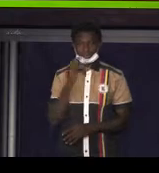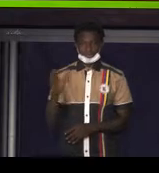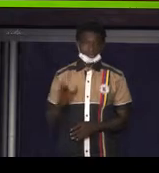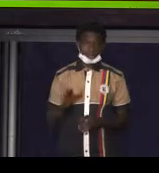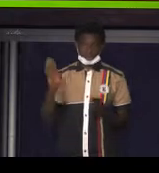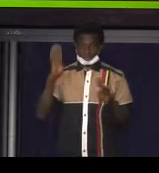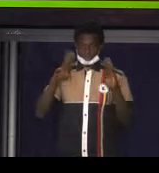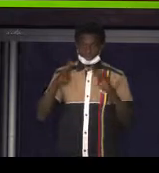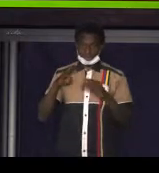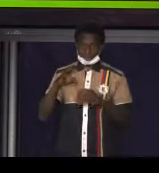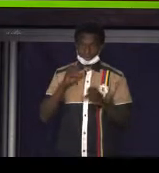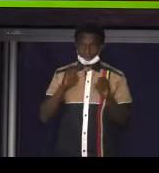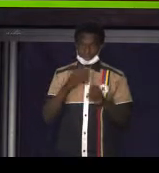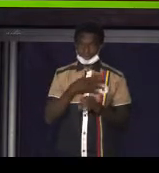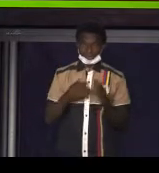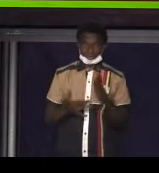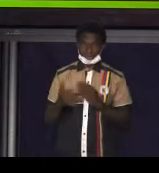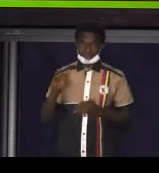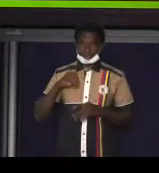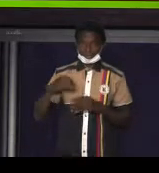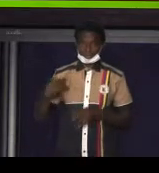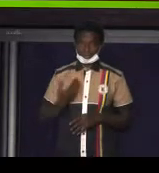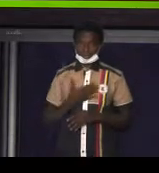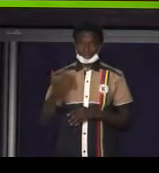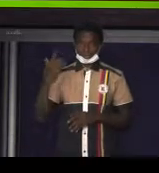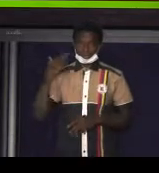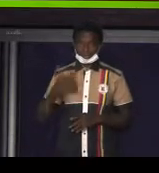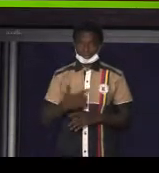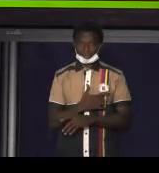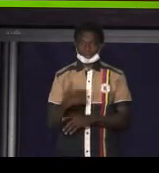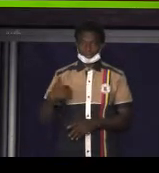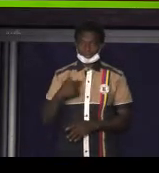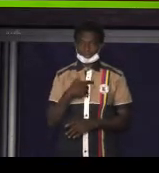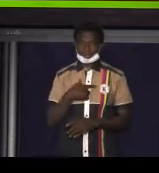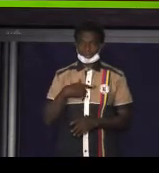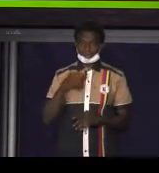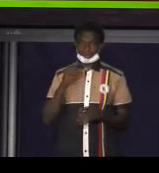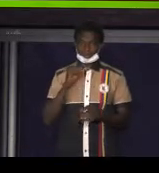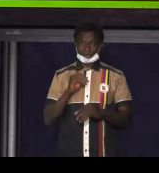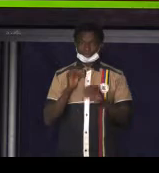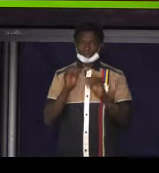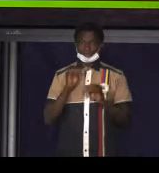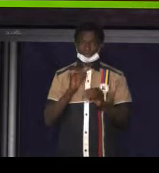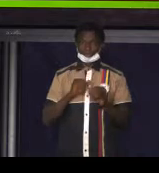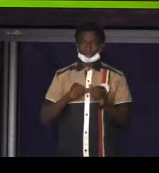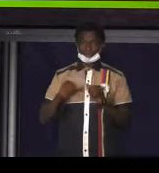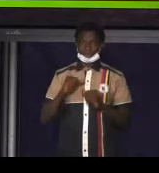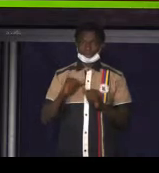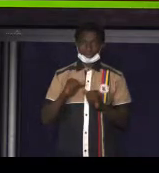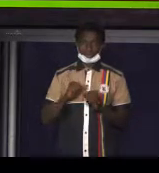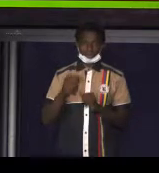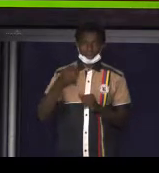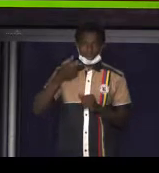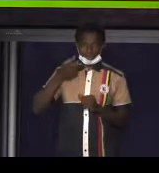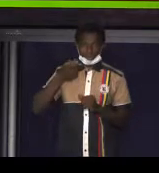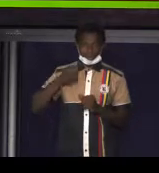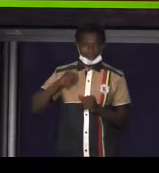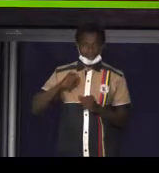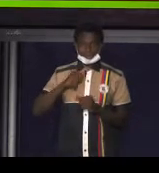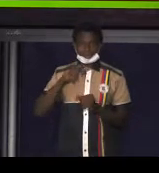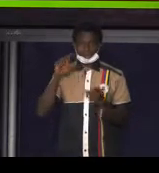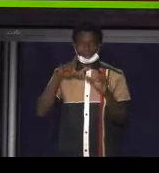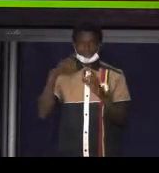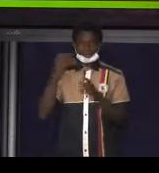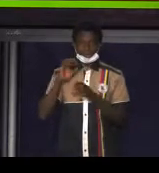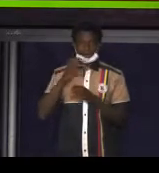basic science and technology. In our last lesson, we talked about temperature. You were told that temperature is the degree of hotness